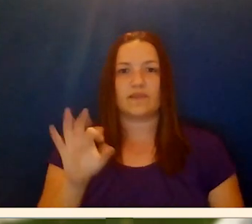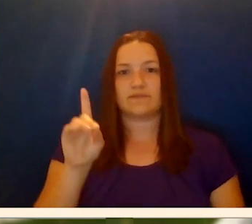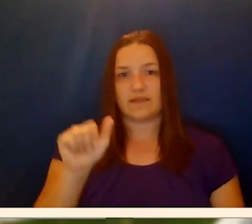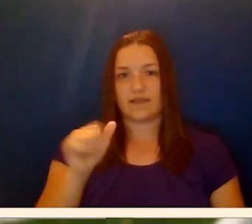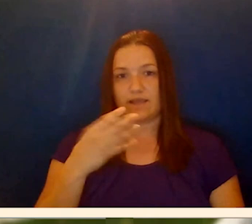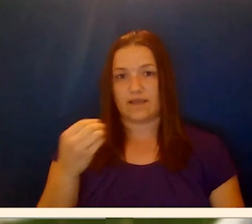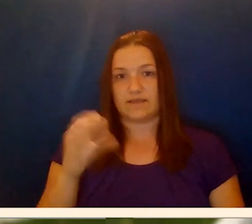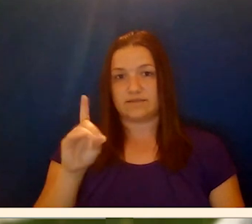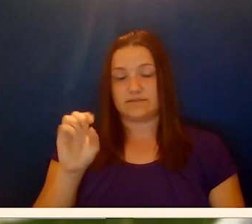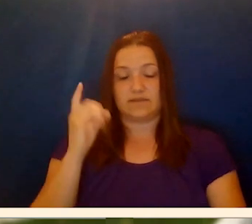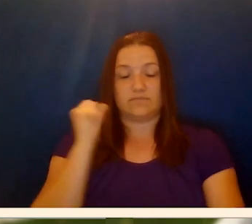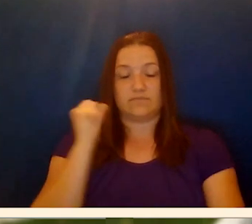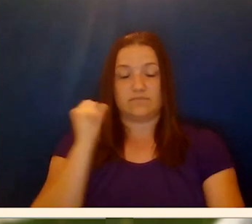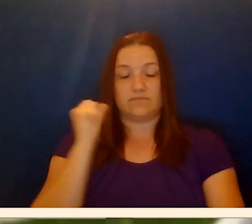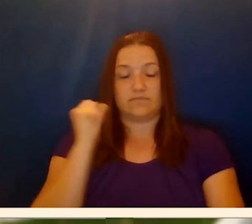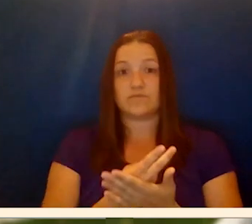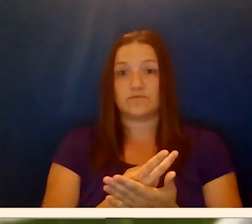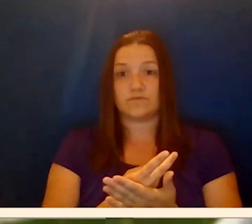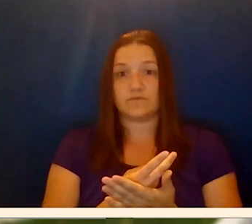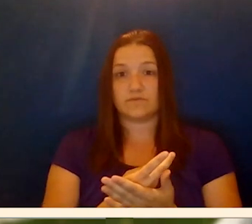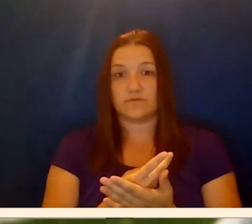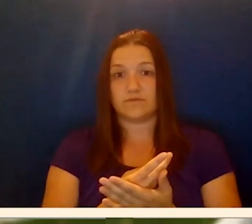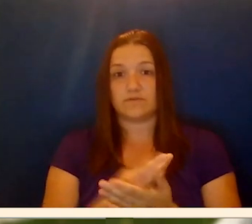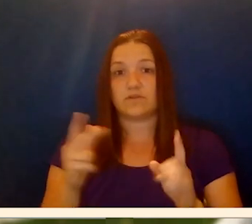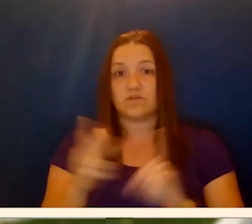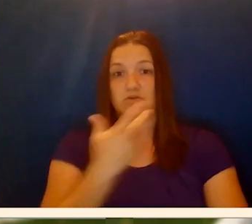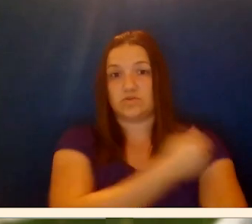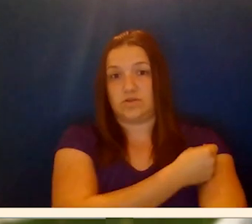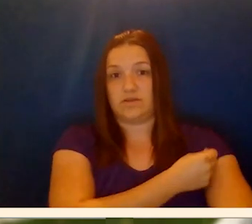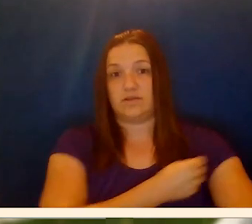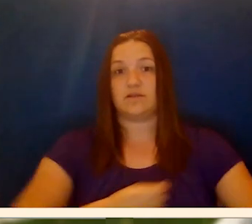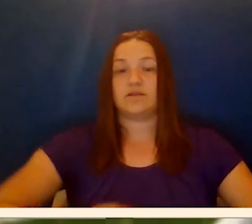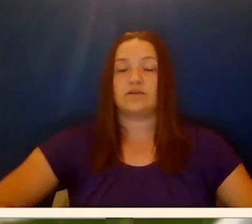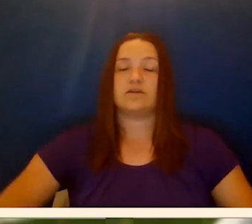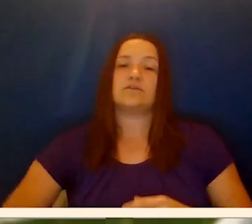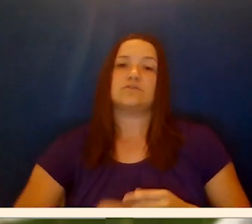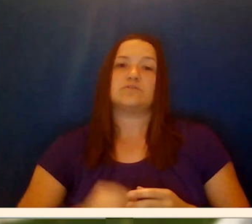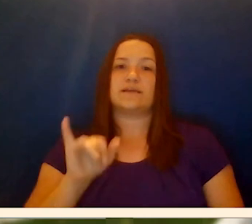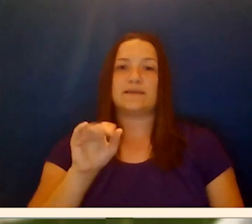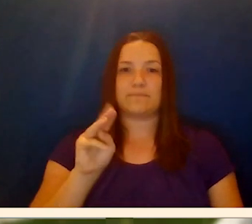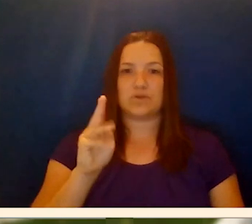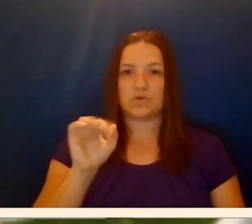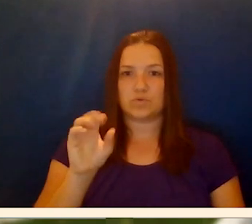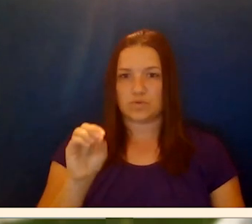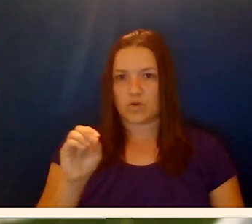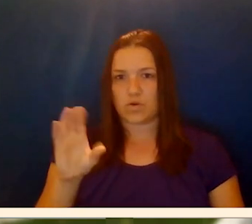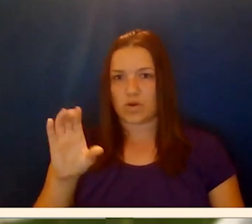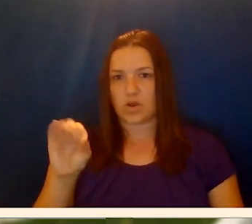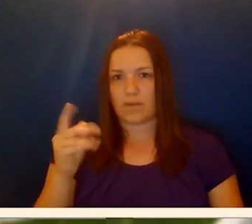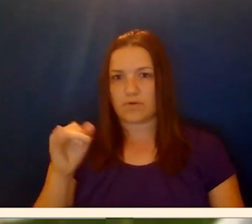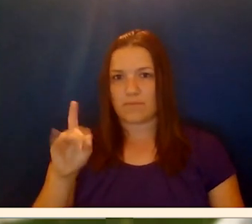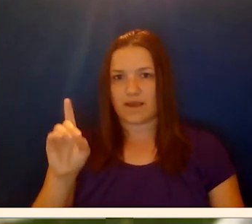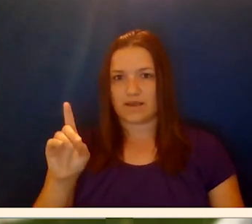third dose administration to immunocompromised patients. So fully vaccinated patients,